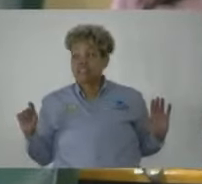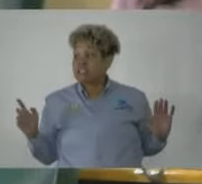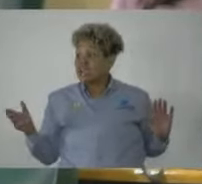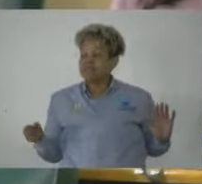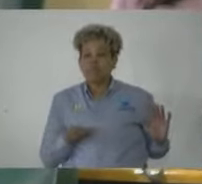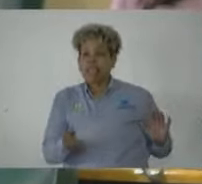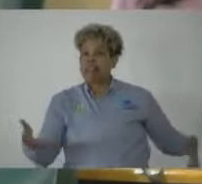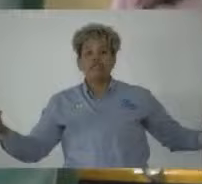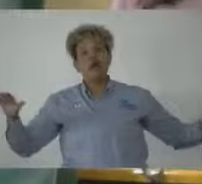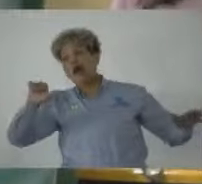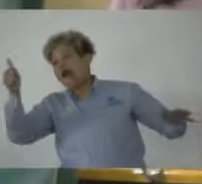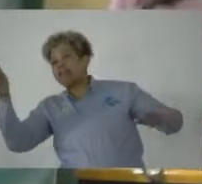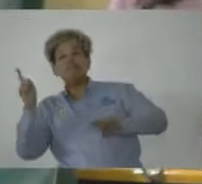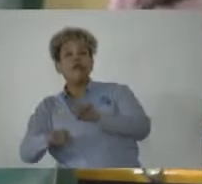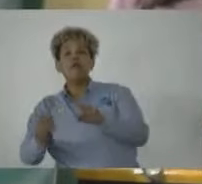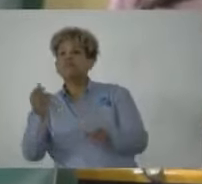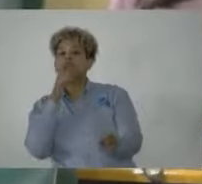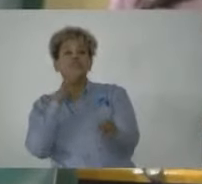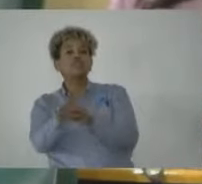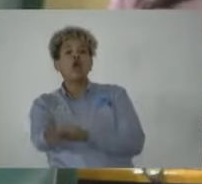revenues.